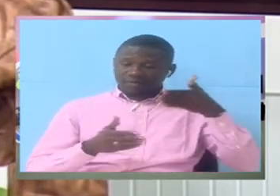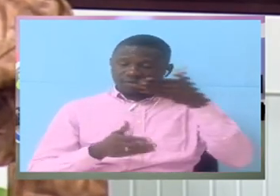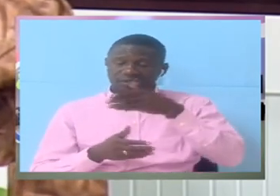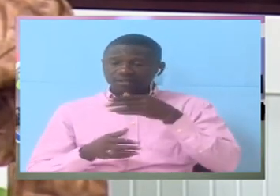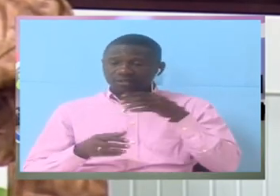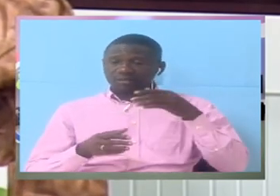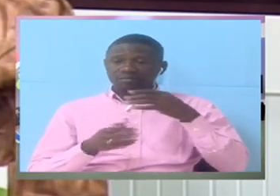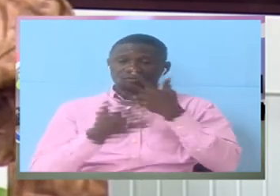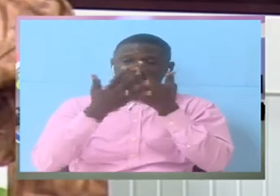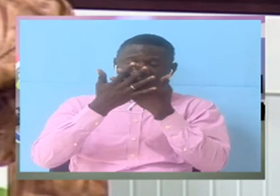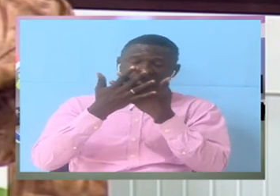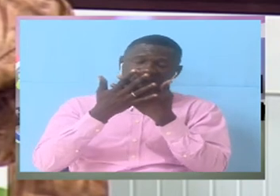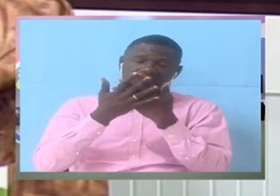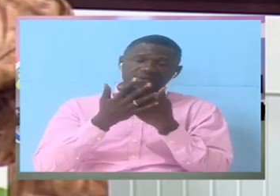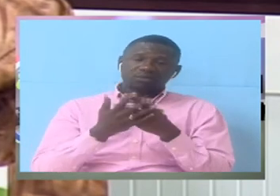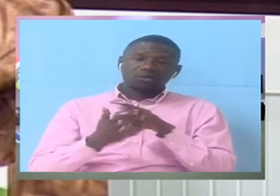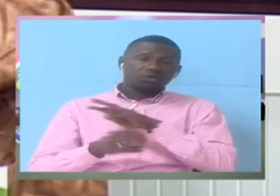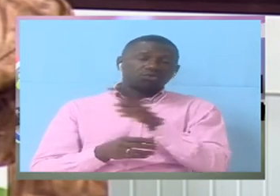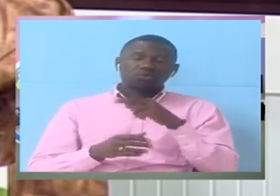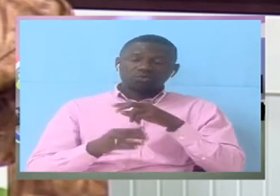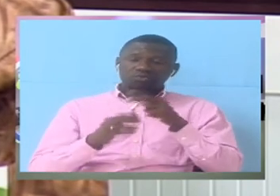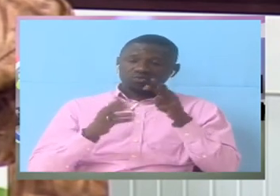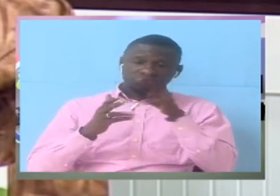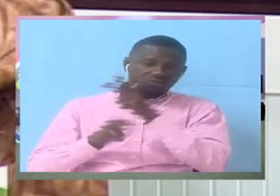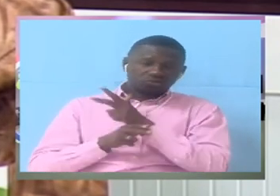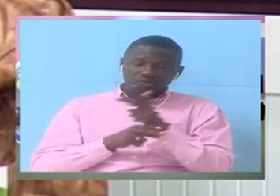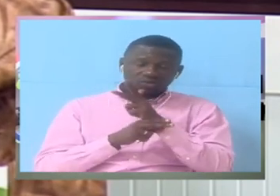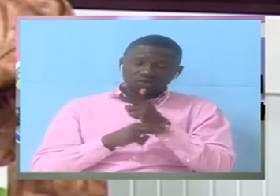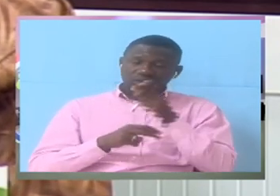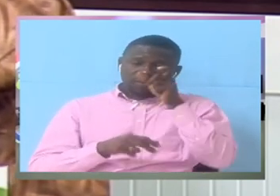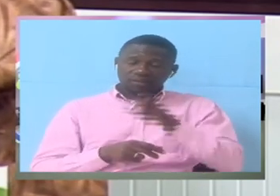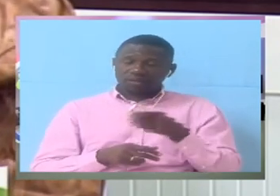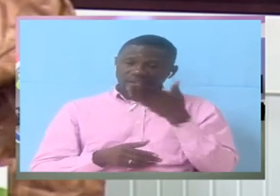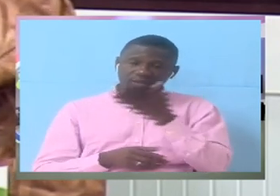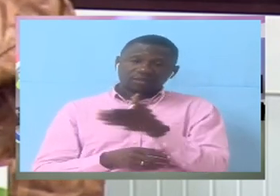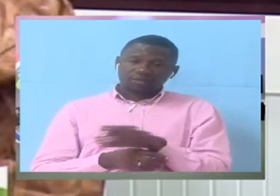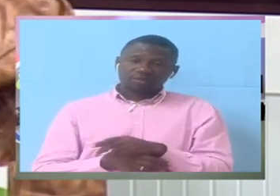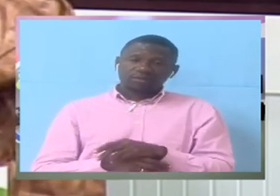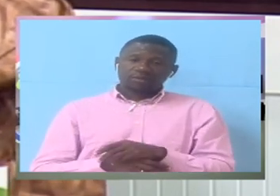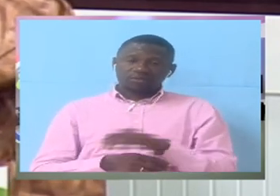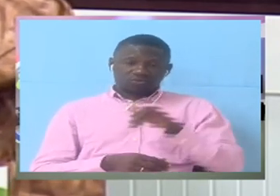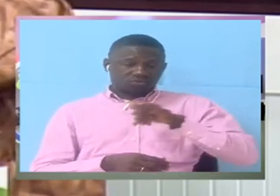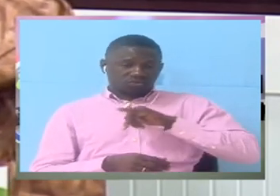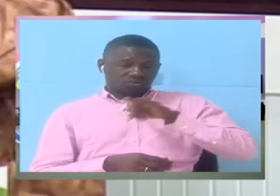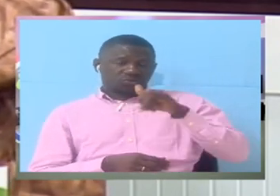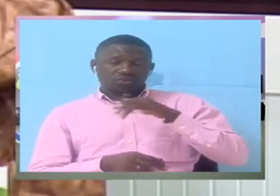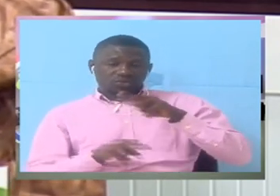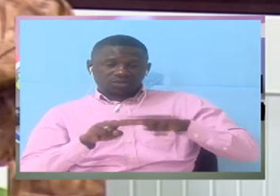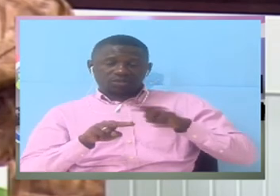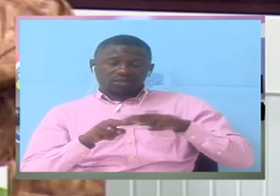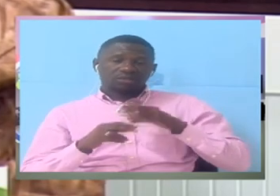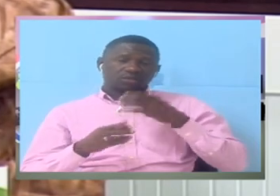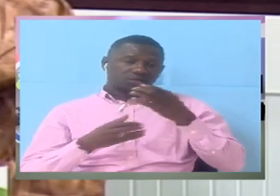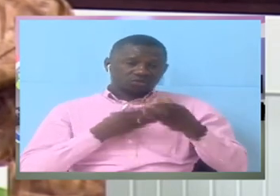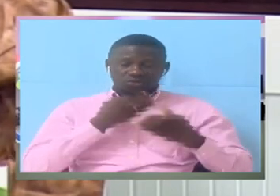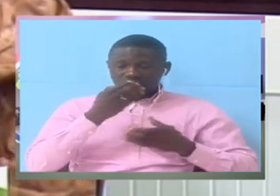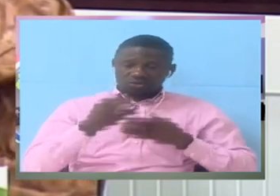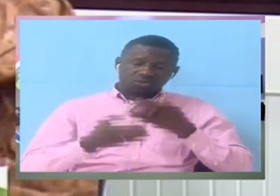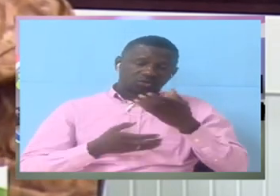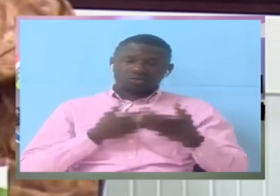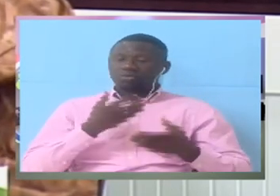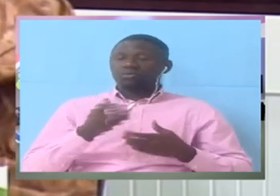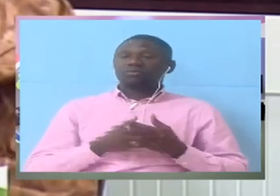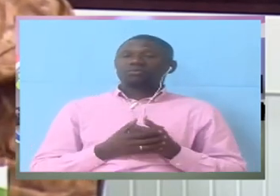prison, officer Bukatraji, there was usually no officer. And you sit with them and have a discussion.